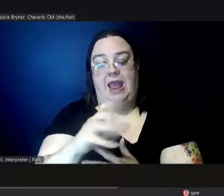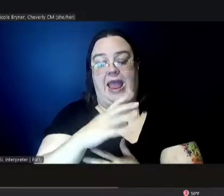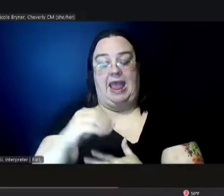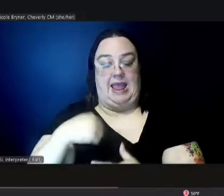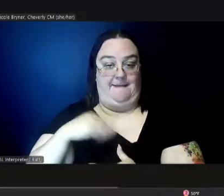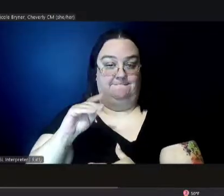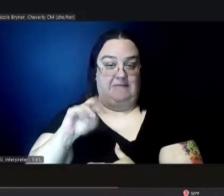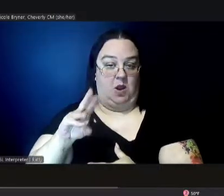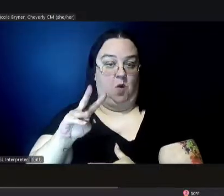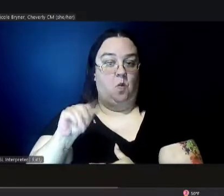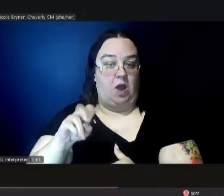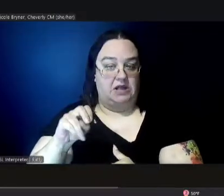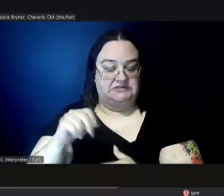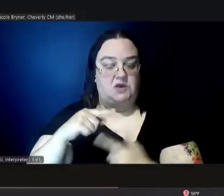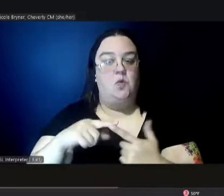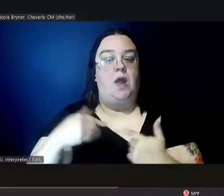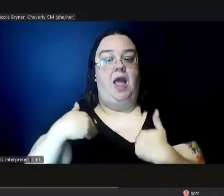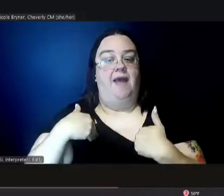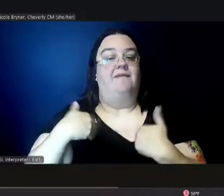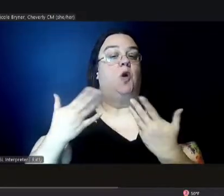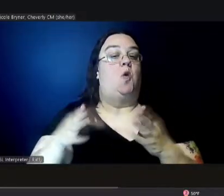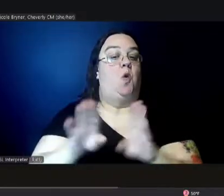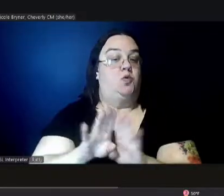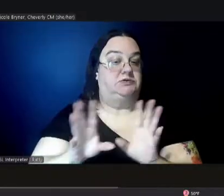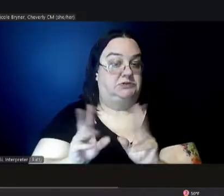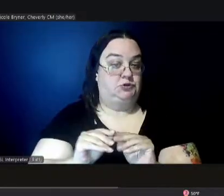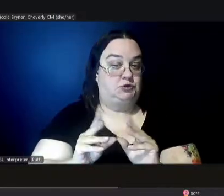to hold a closed session.